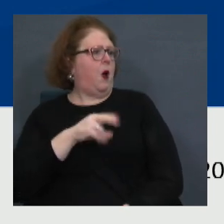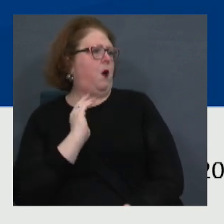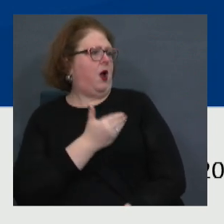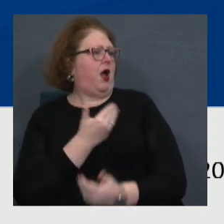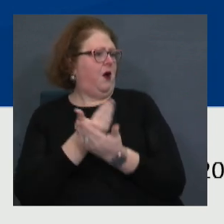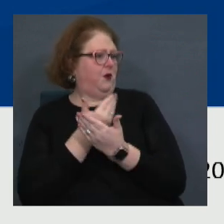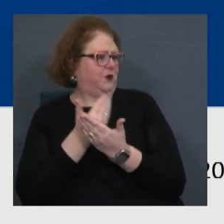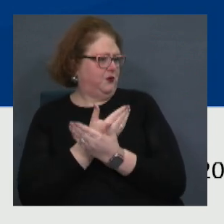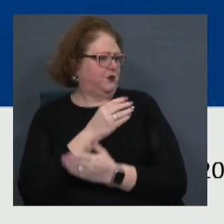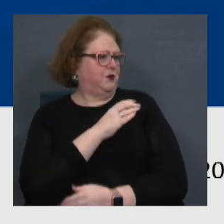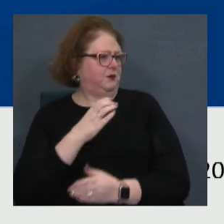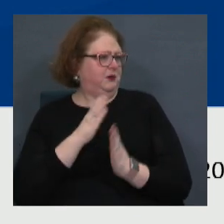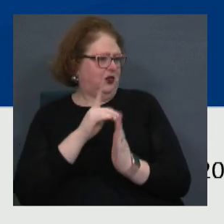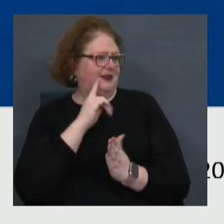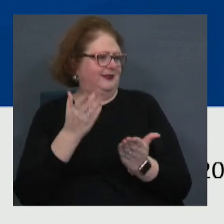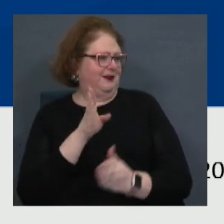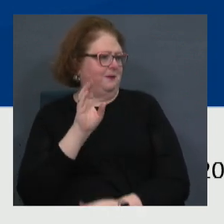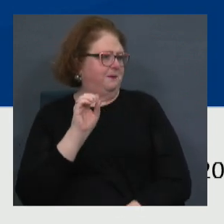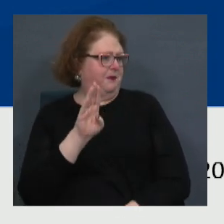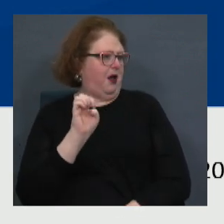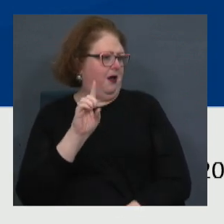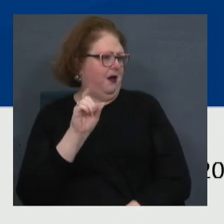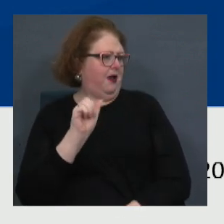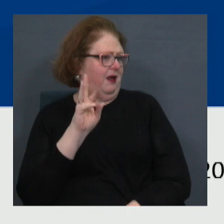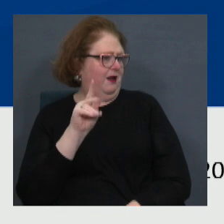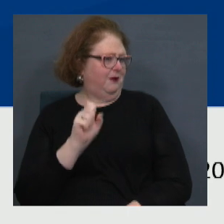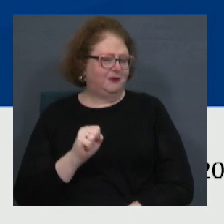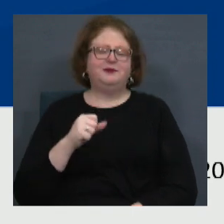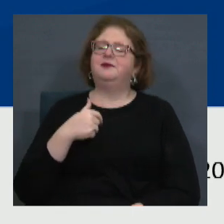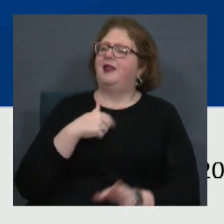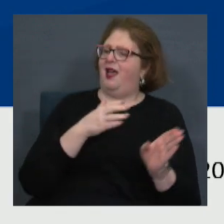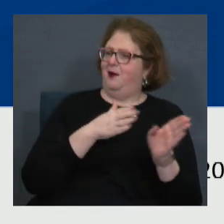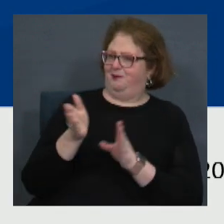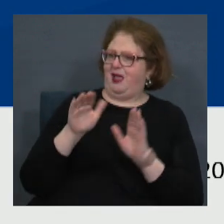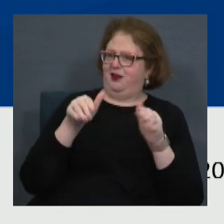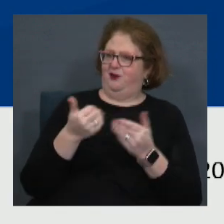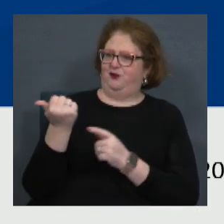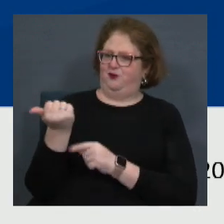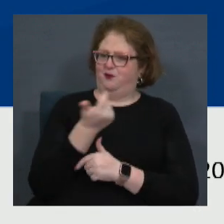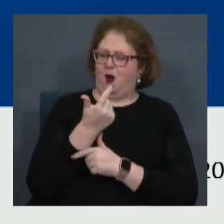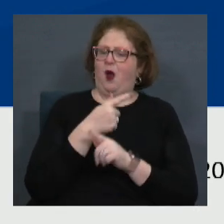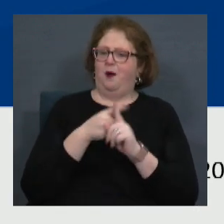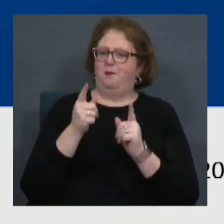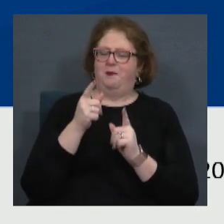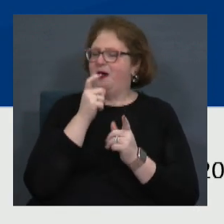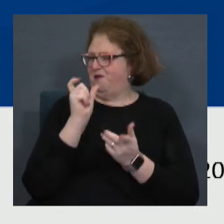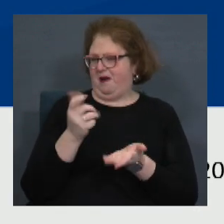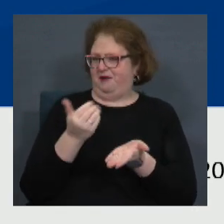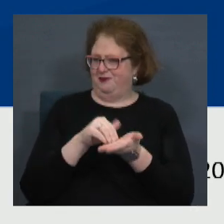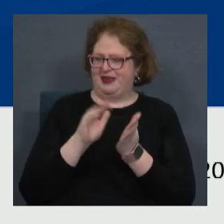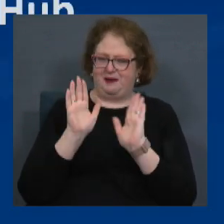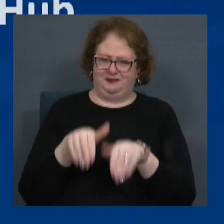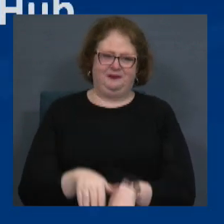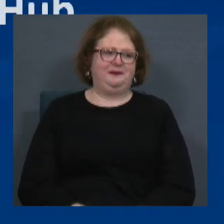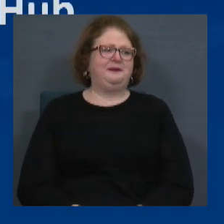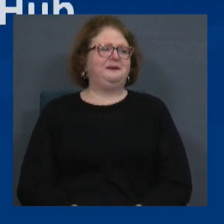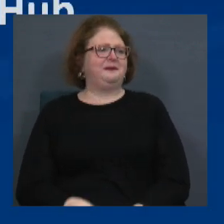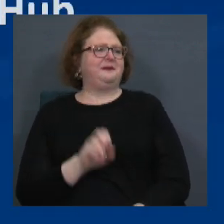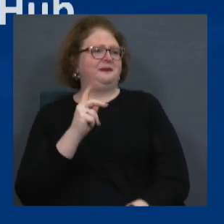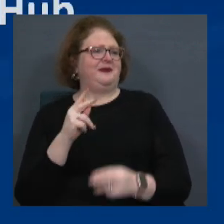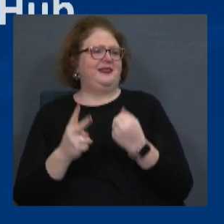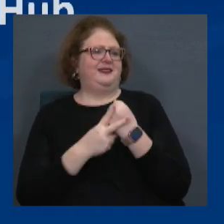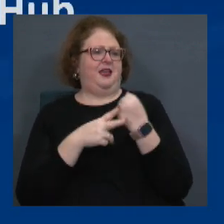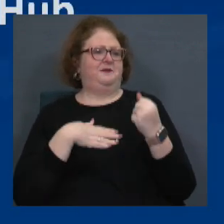to the left, Bob Edwards. I apologize. Yes. I was going to introduce them all, but since you've done that, I guess I don't have to do that again. So that saves me a